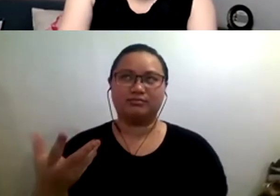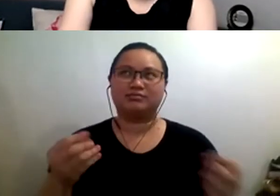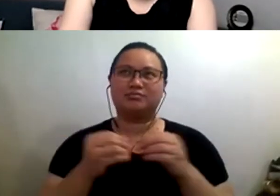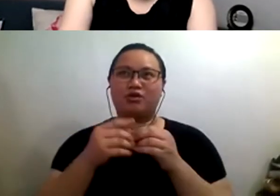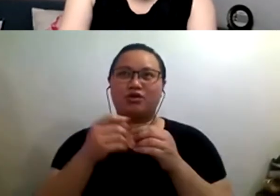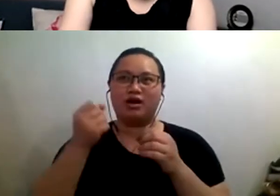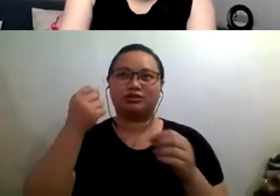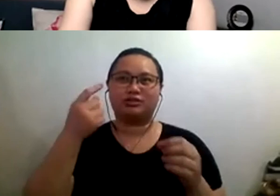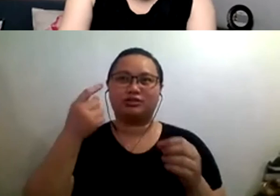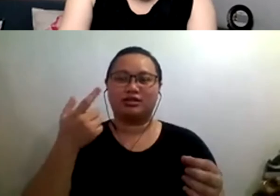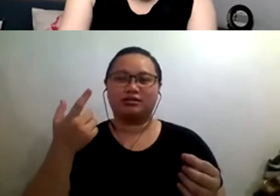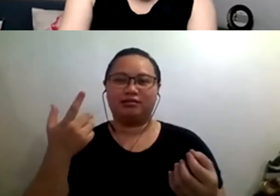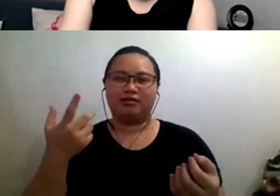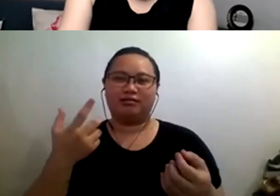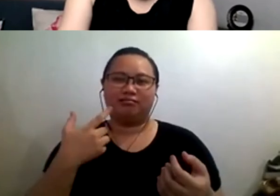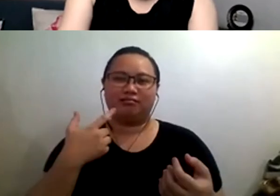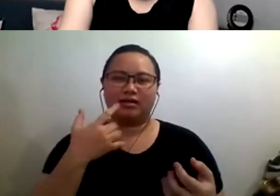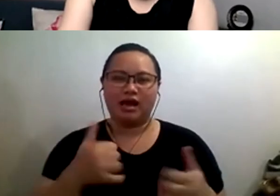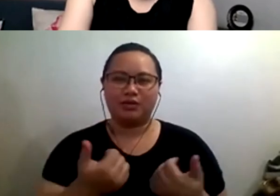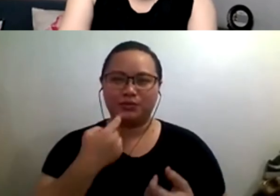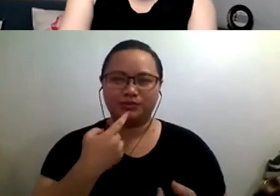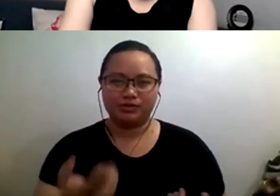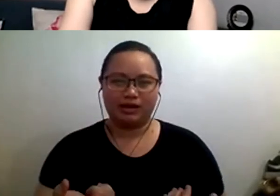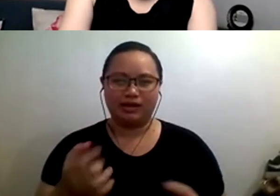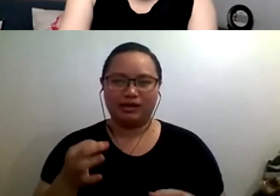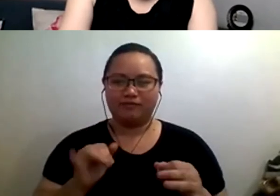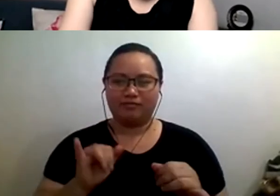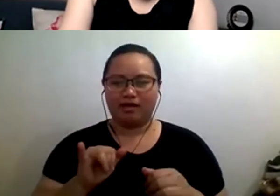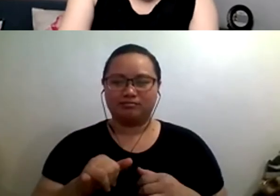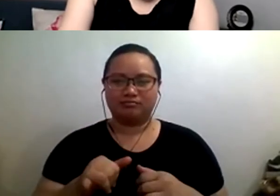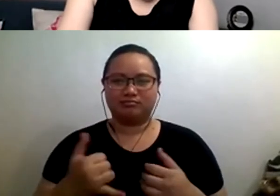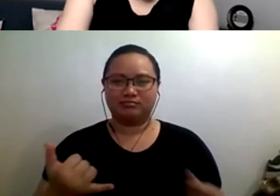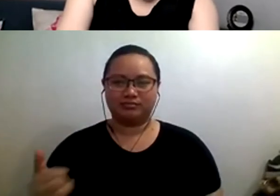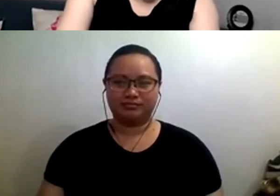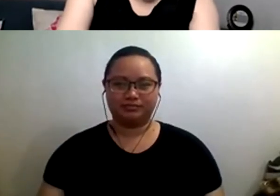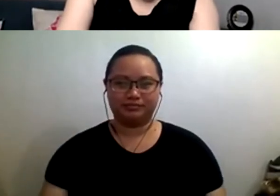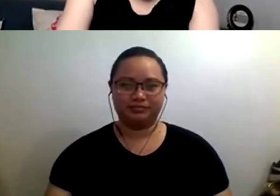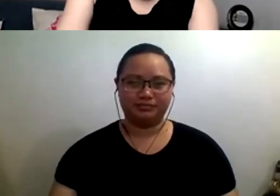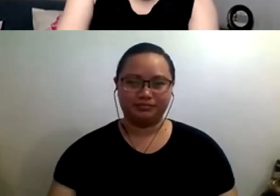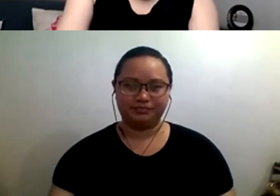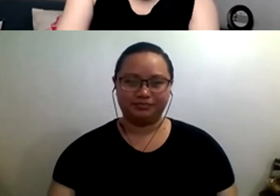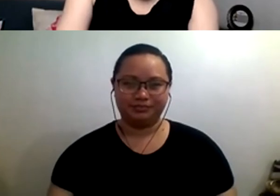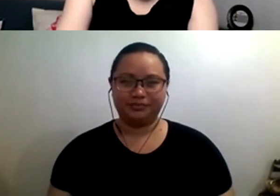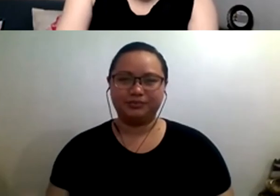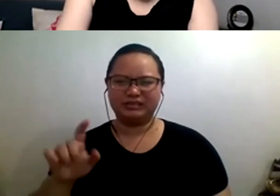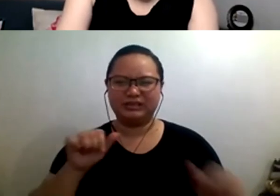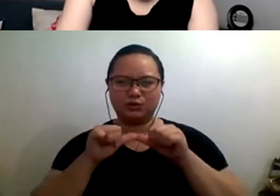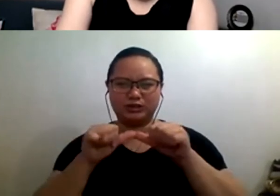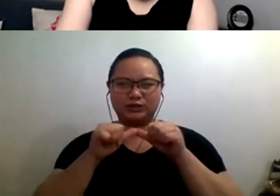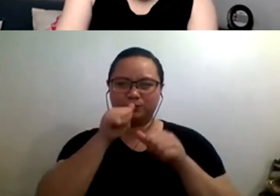the message that you want to tell. So if that's the case kasi, we just have to be number one, patient with others. That